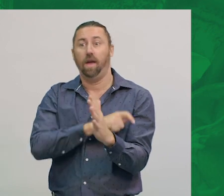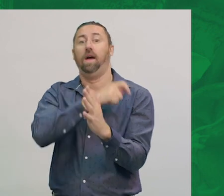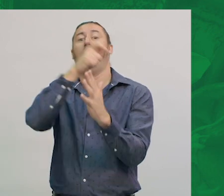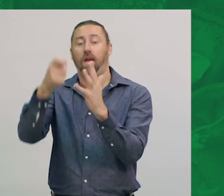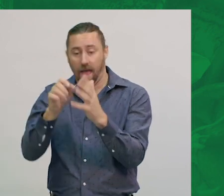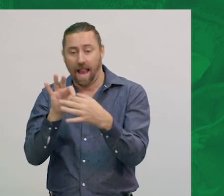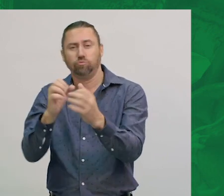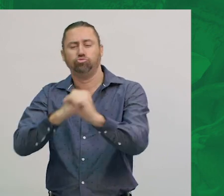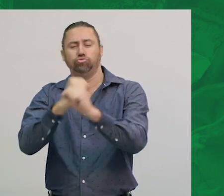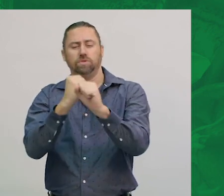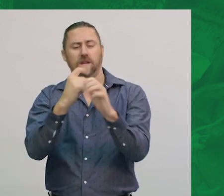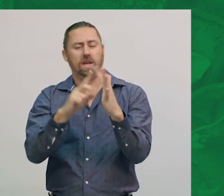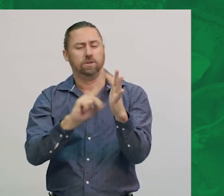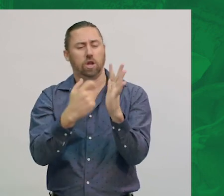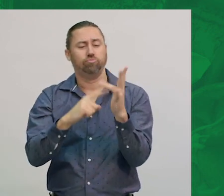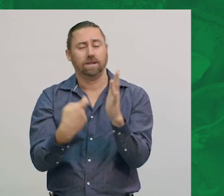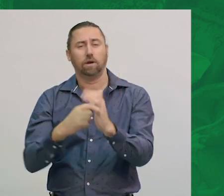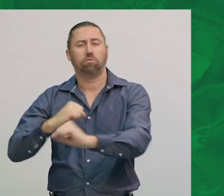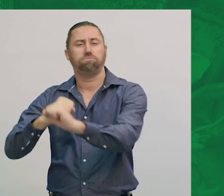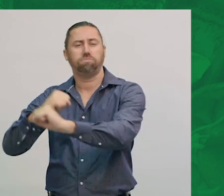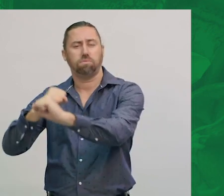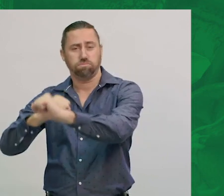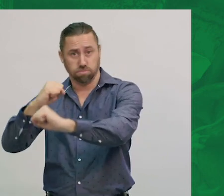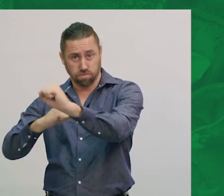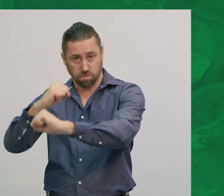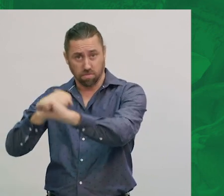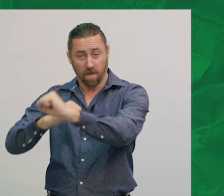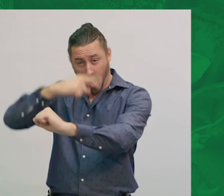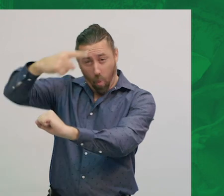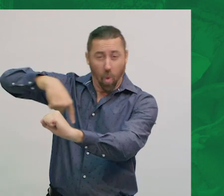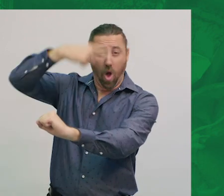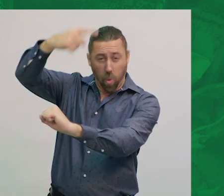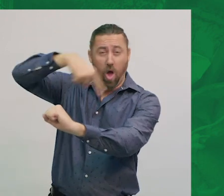is connected to a generator that transforms the rotational energy